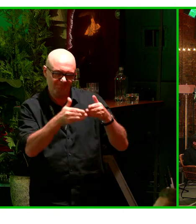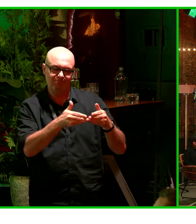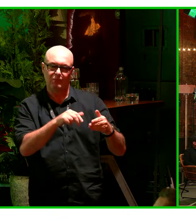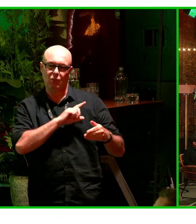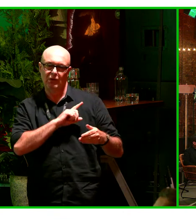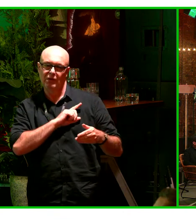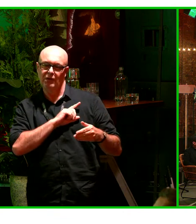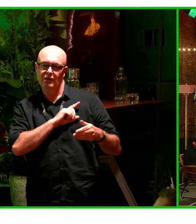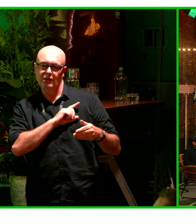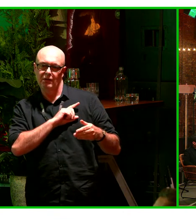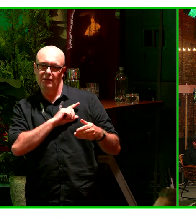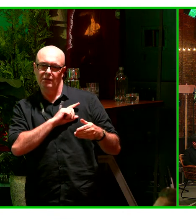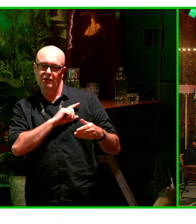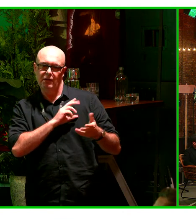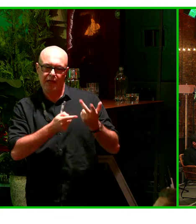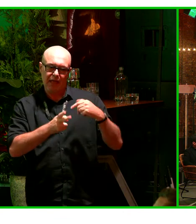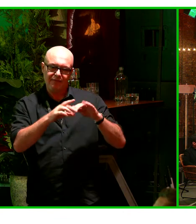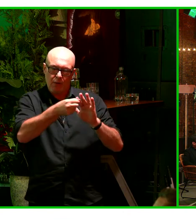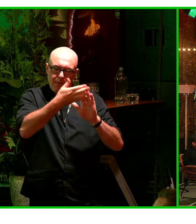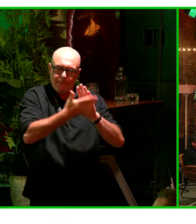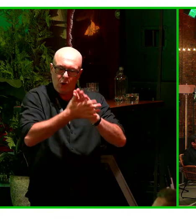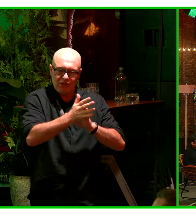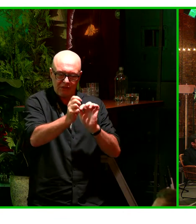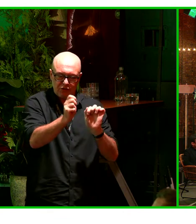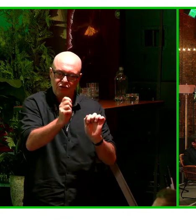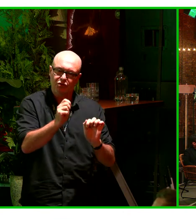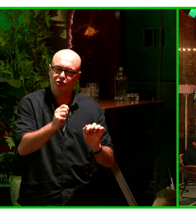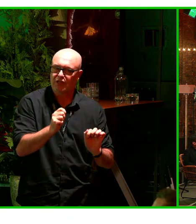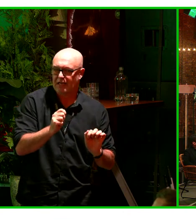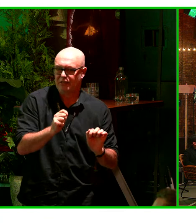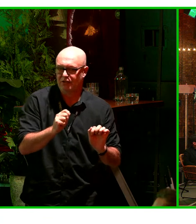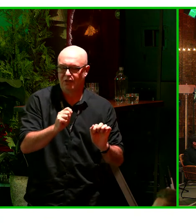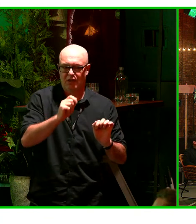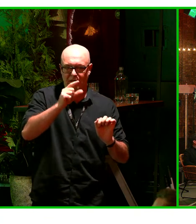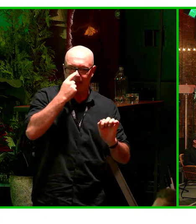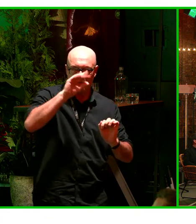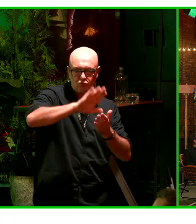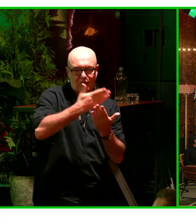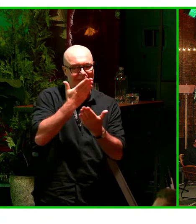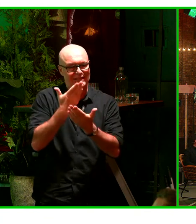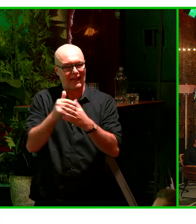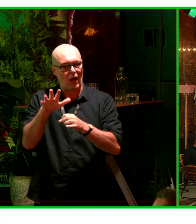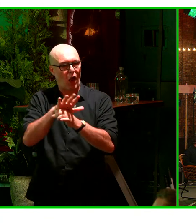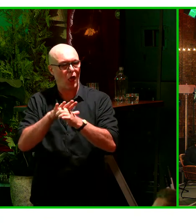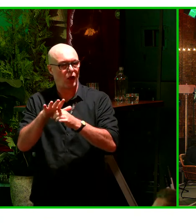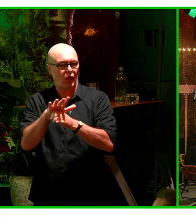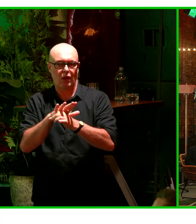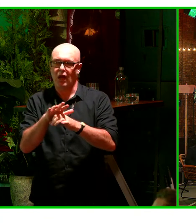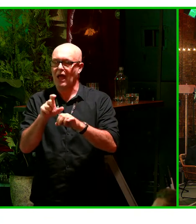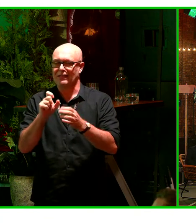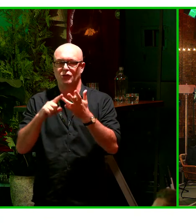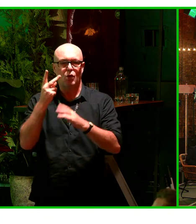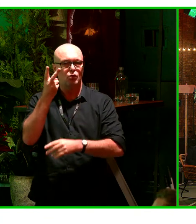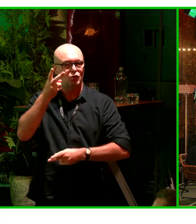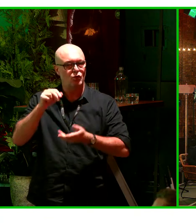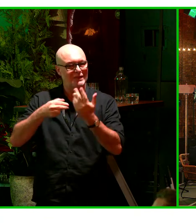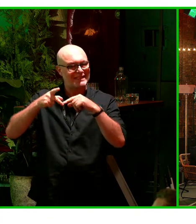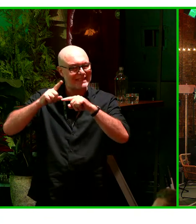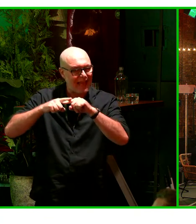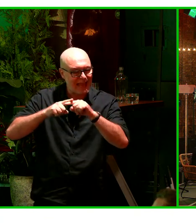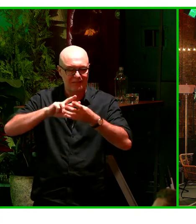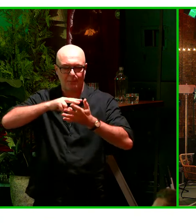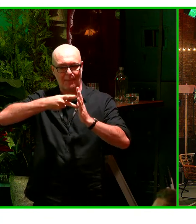because if there were certain policy changes at a national and translated to a local level around things like carbon taxation and planning